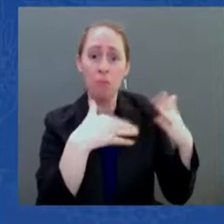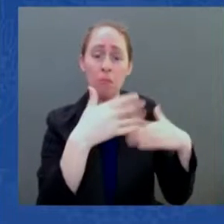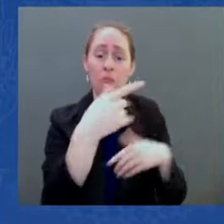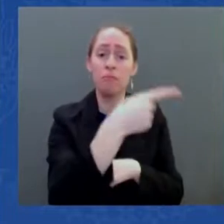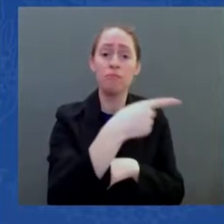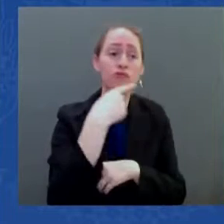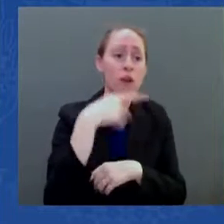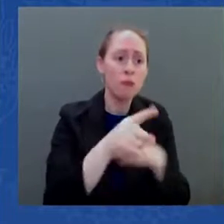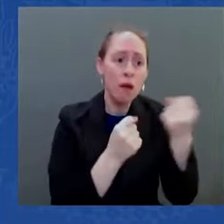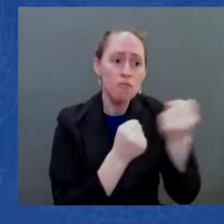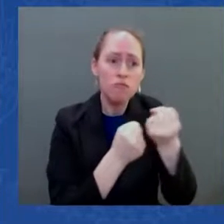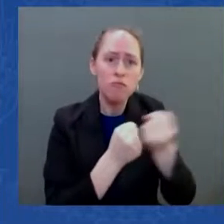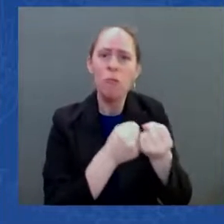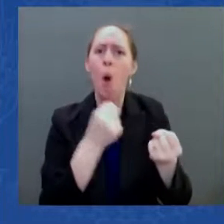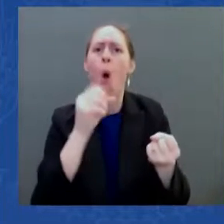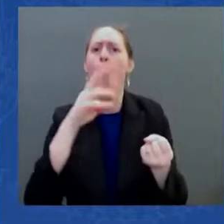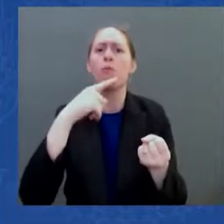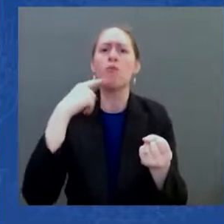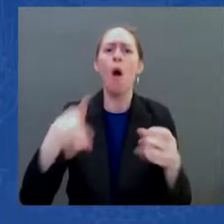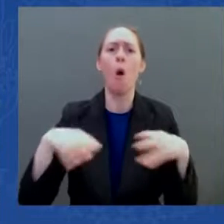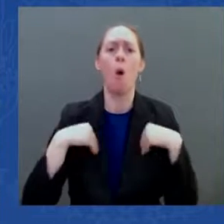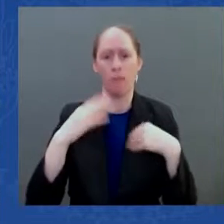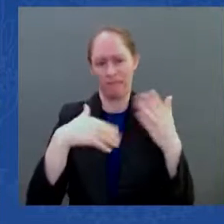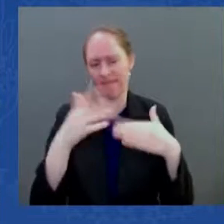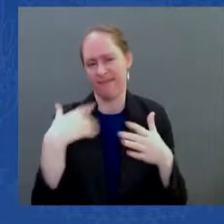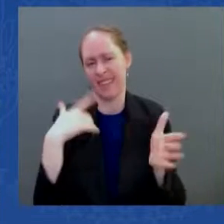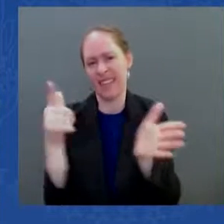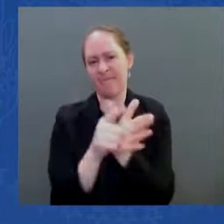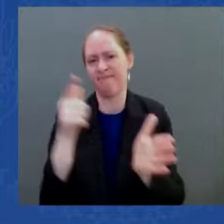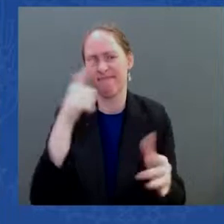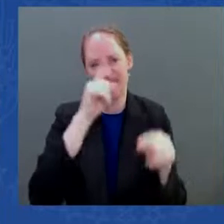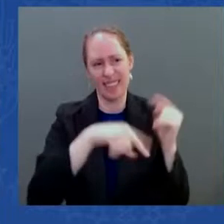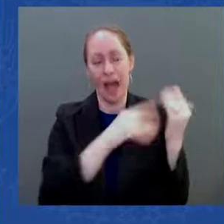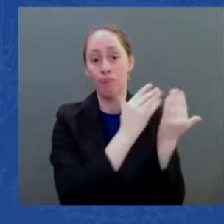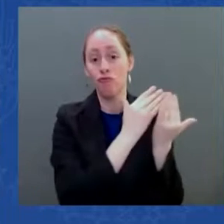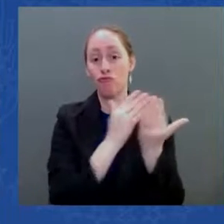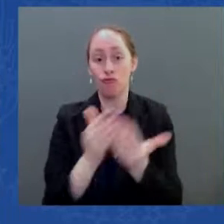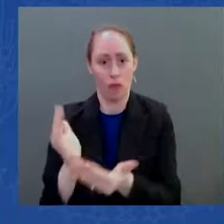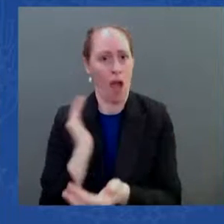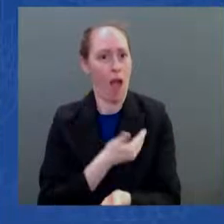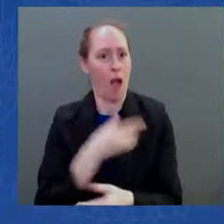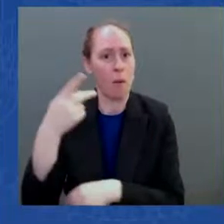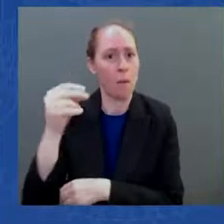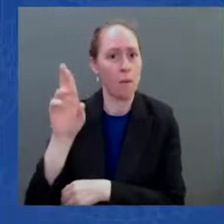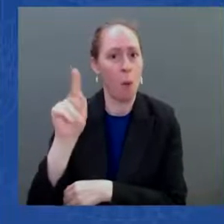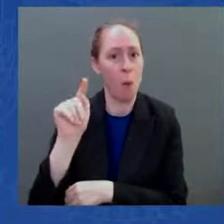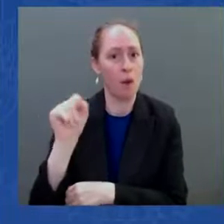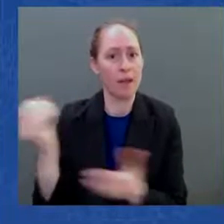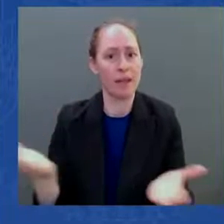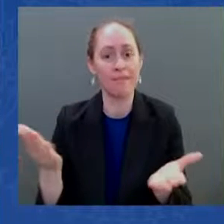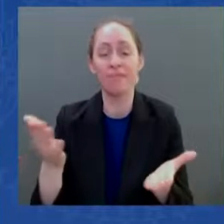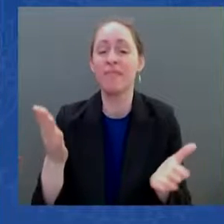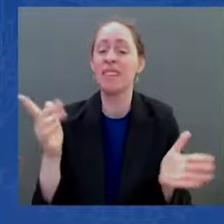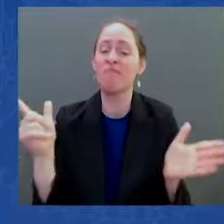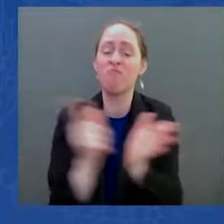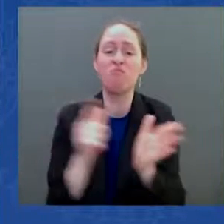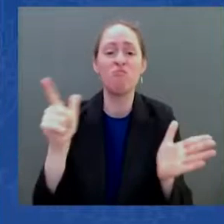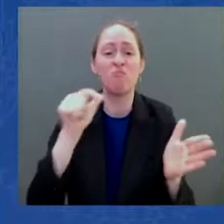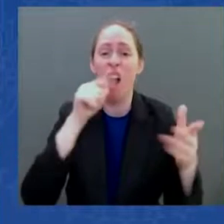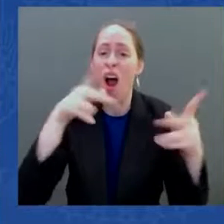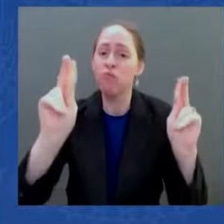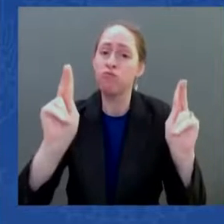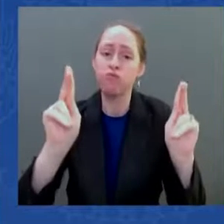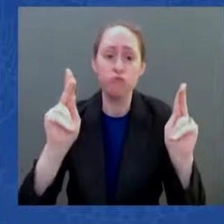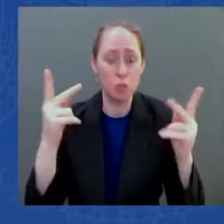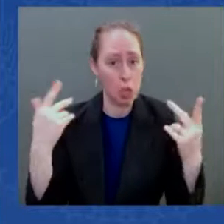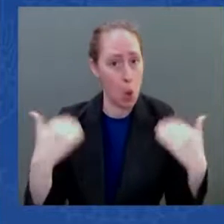in a United States port or access our shores. None. This is yet another critical step we're taking in